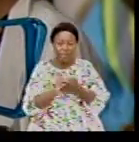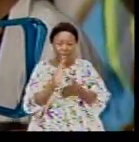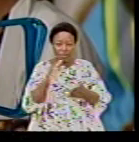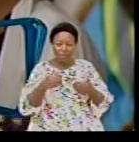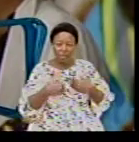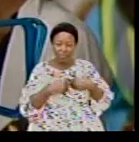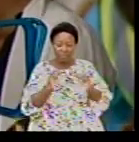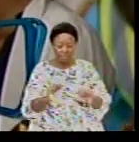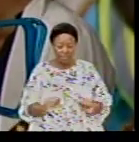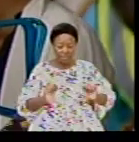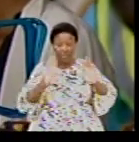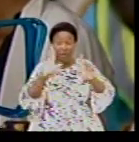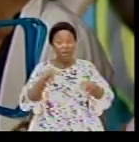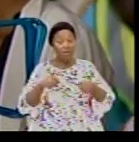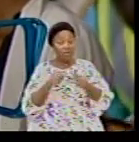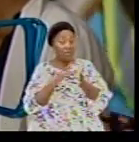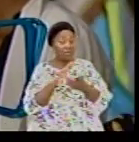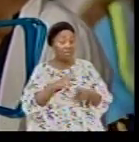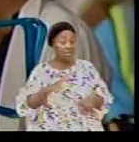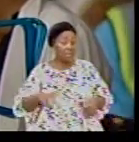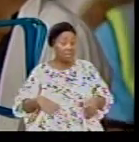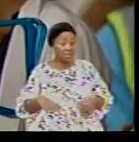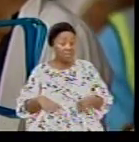names, phone number,